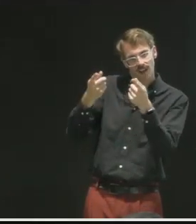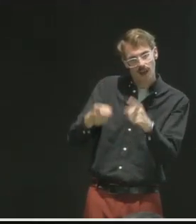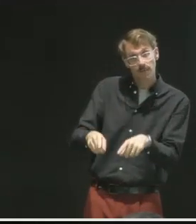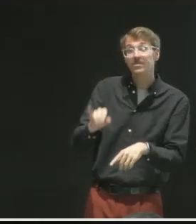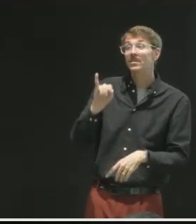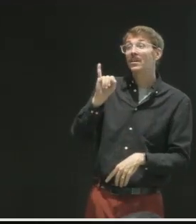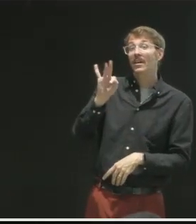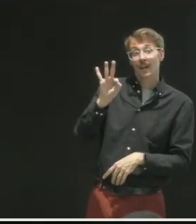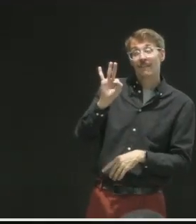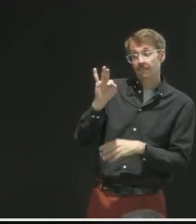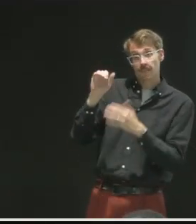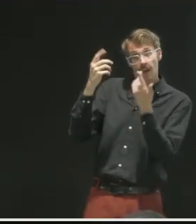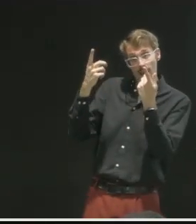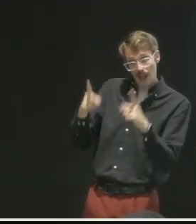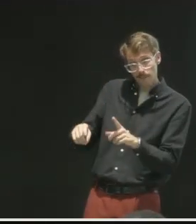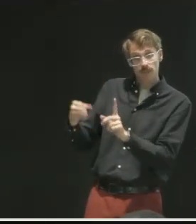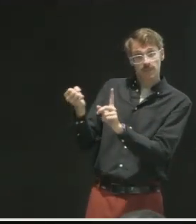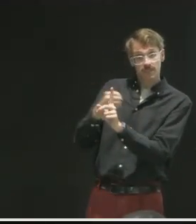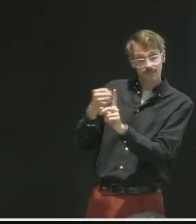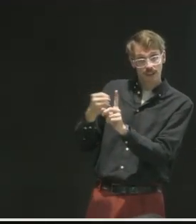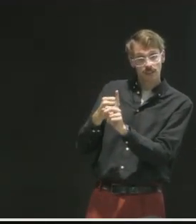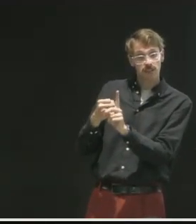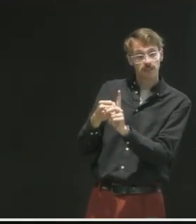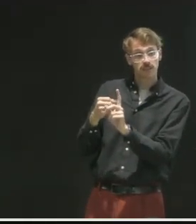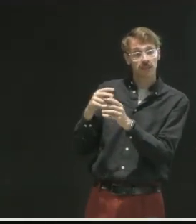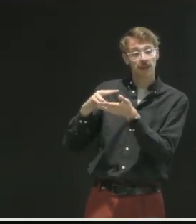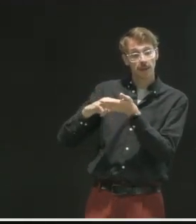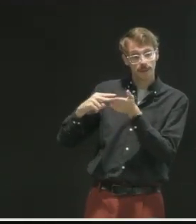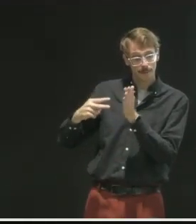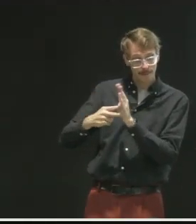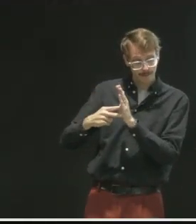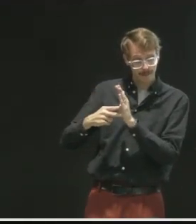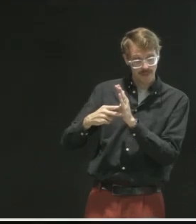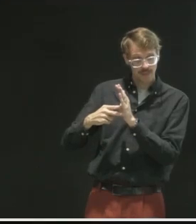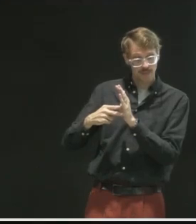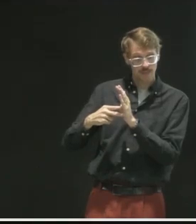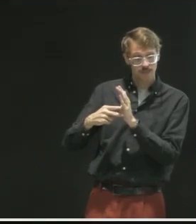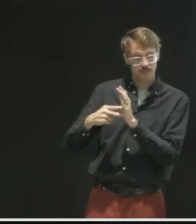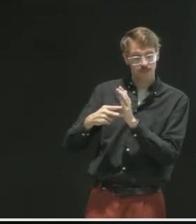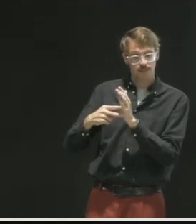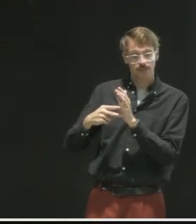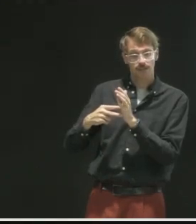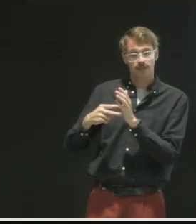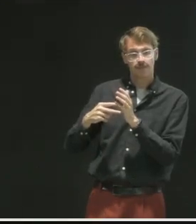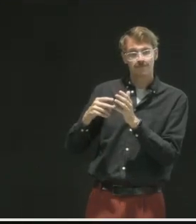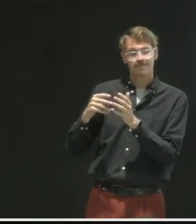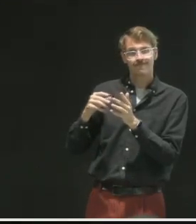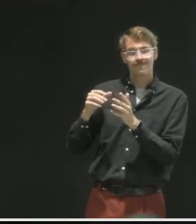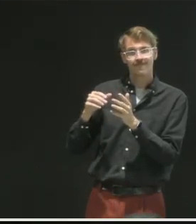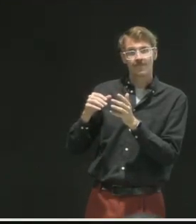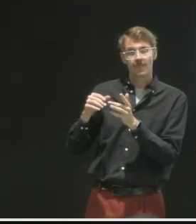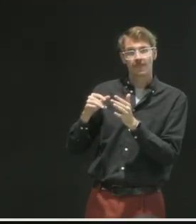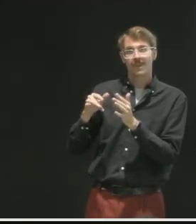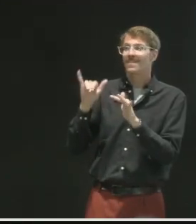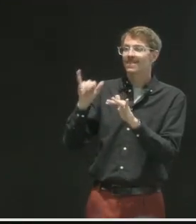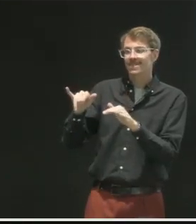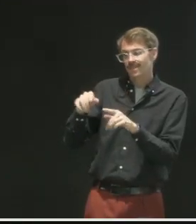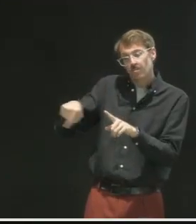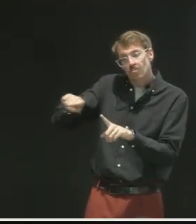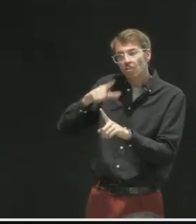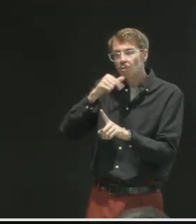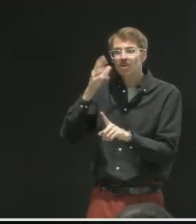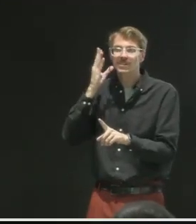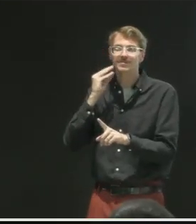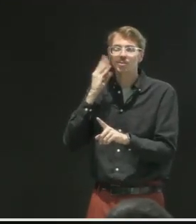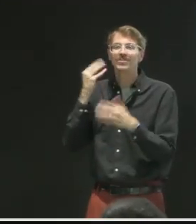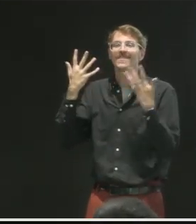gender-based violence is in a position where their risk has been enhanced or the risk has been increased, and